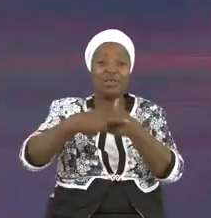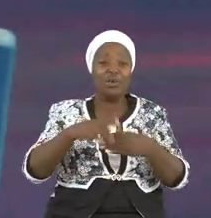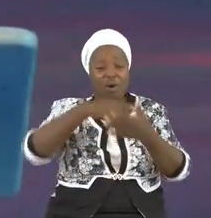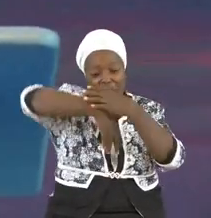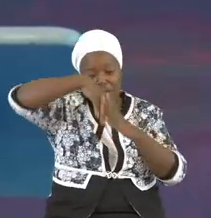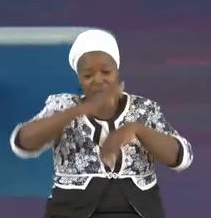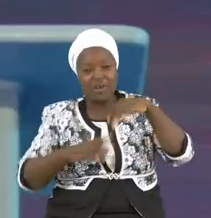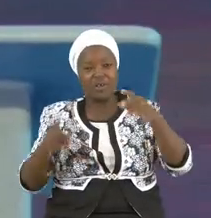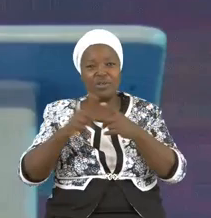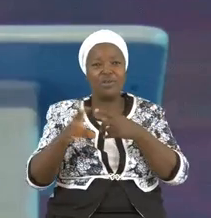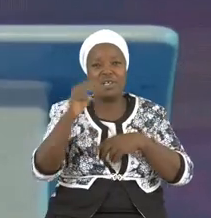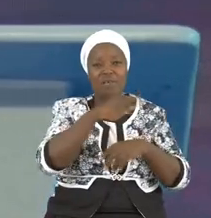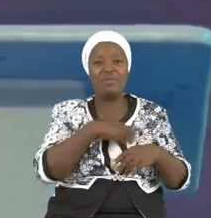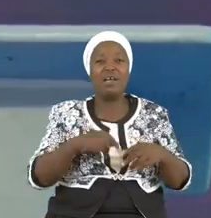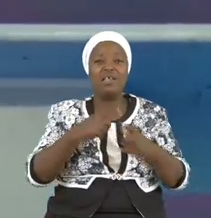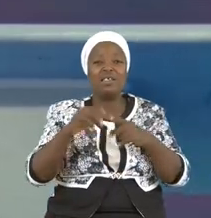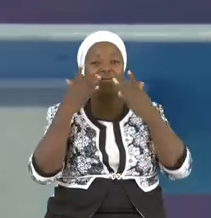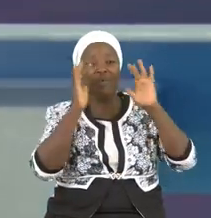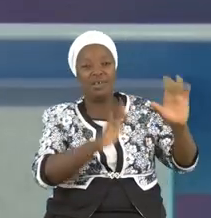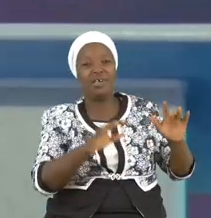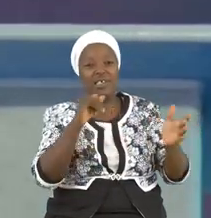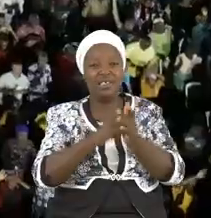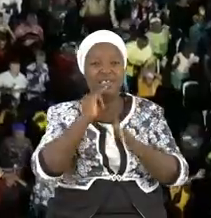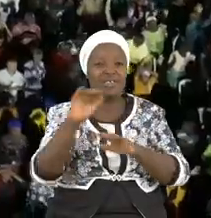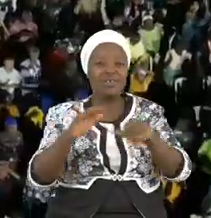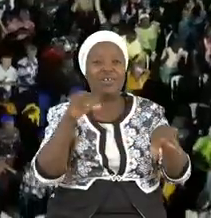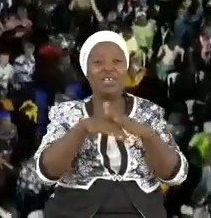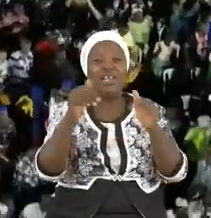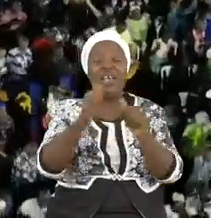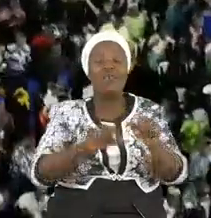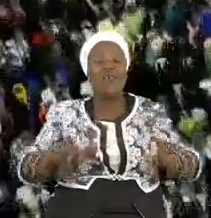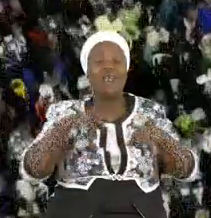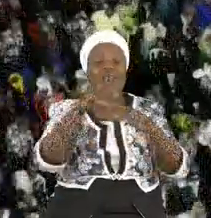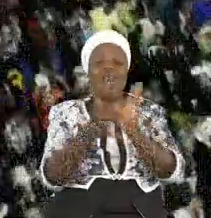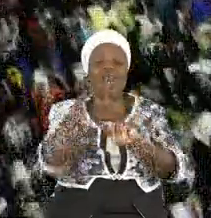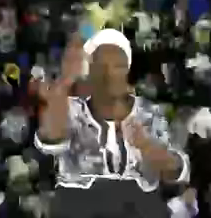It is done in every life in Jesus' name. Yeah.